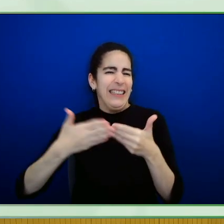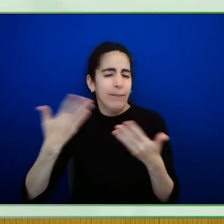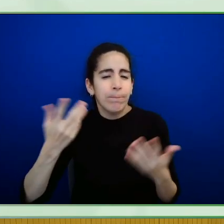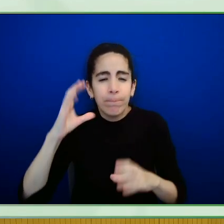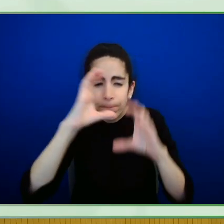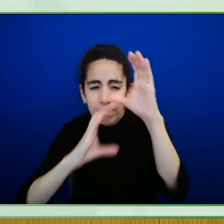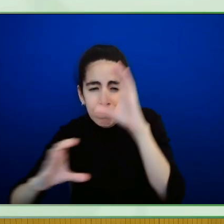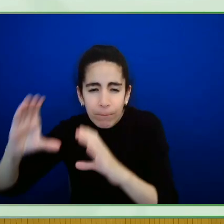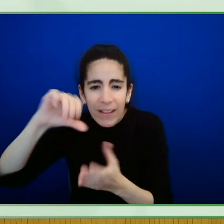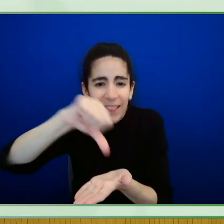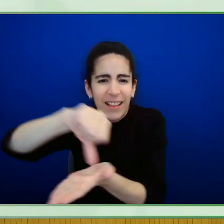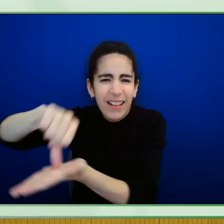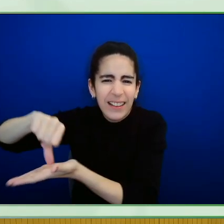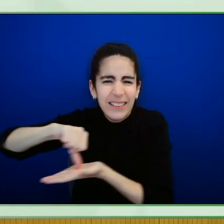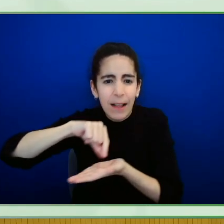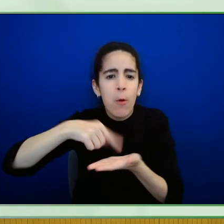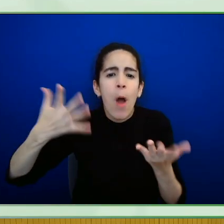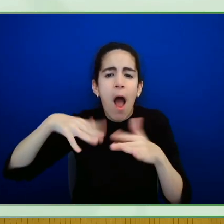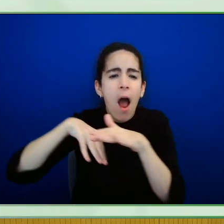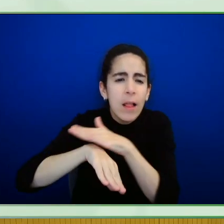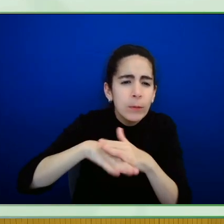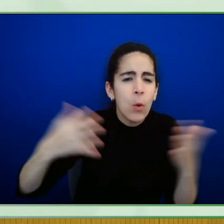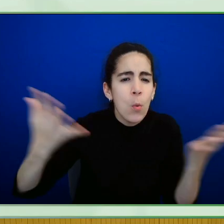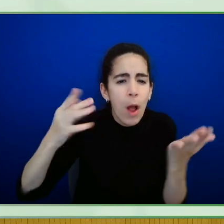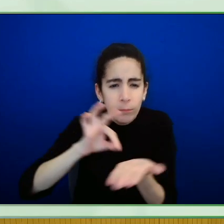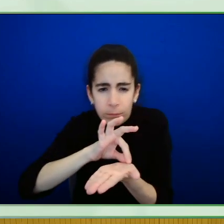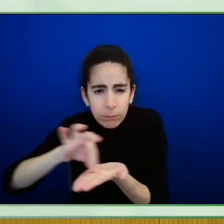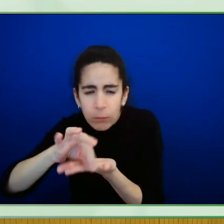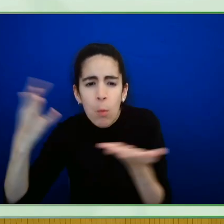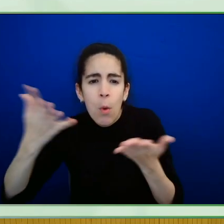route, and highlighting the barriers so that cities can